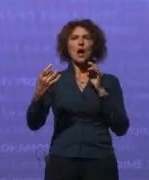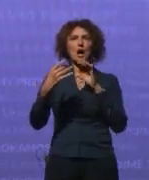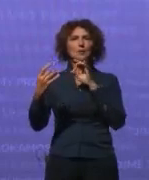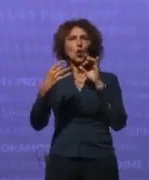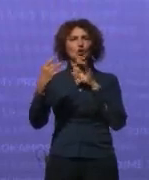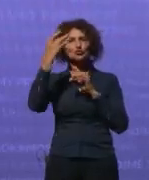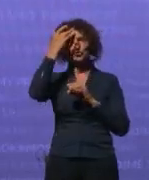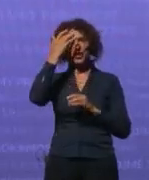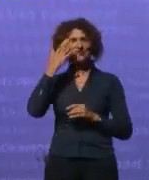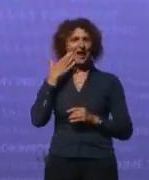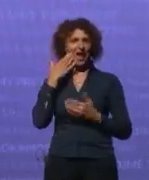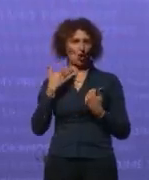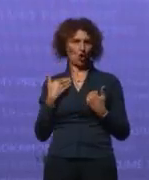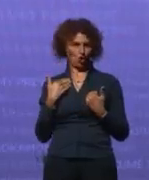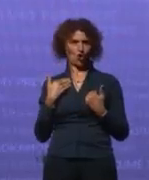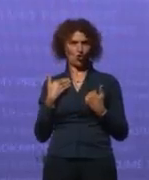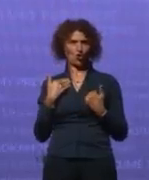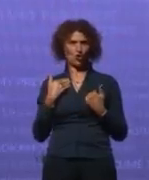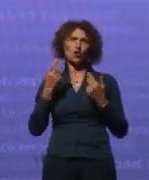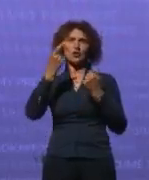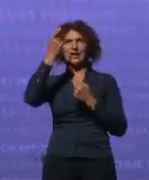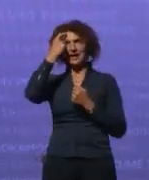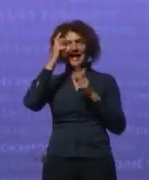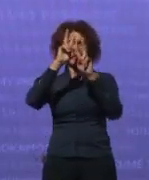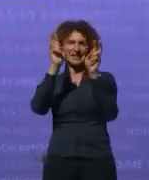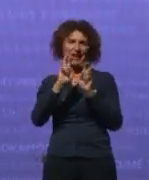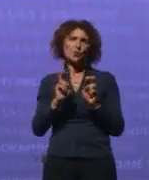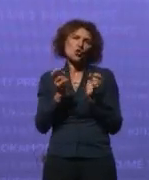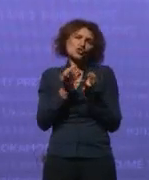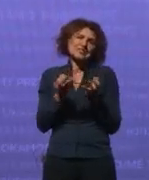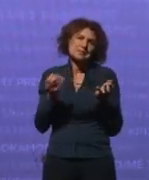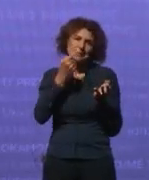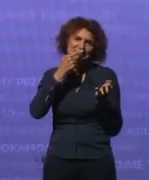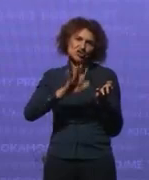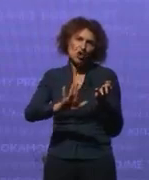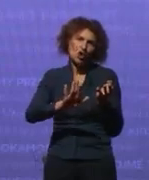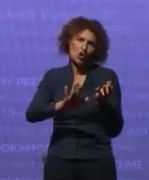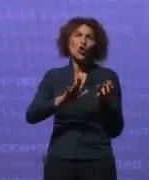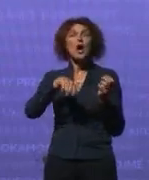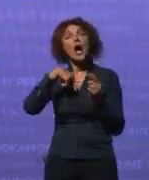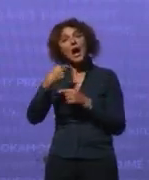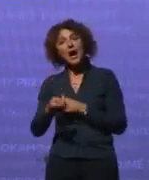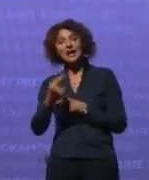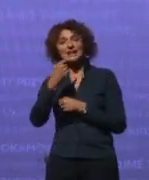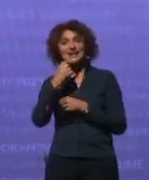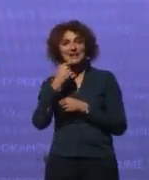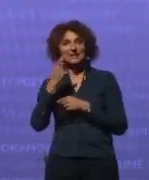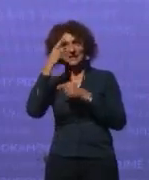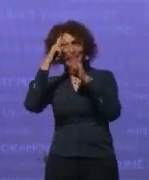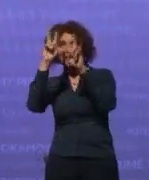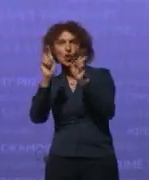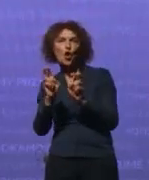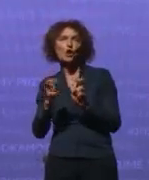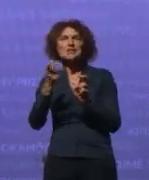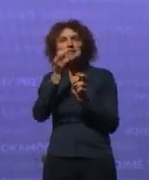special needs. So I hope with this kind of approach, we'll be able to design, together with